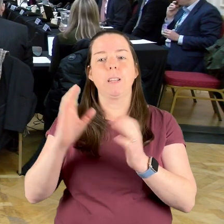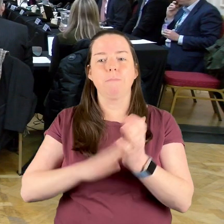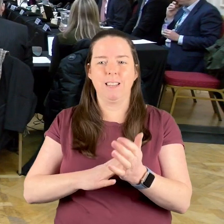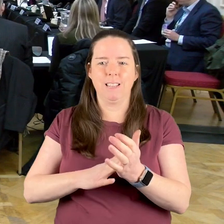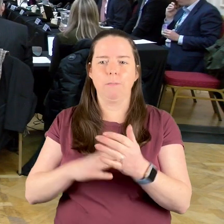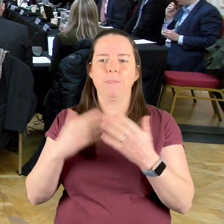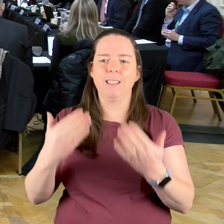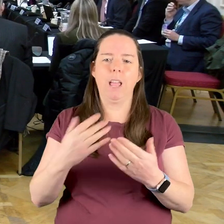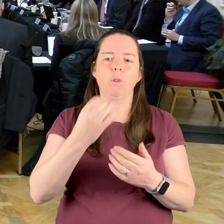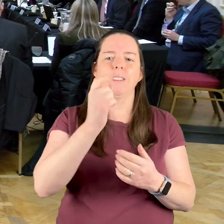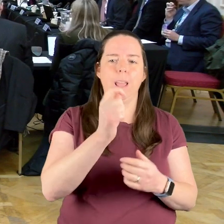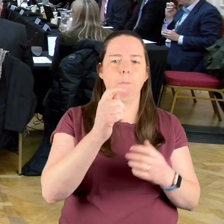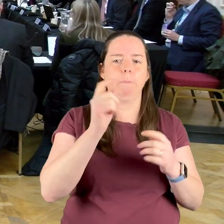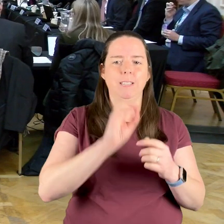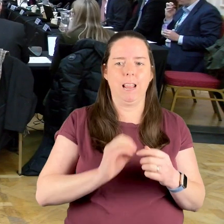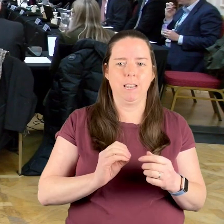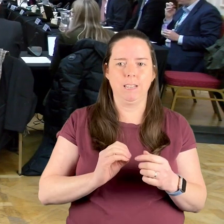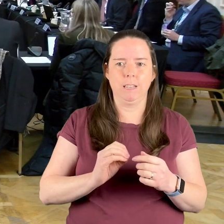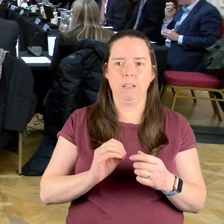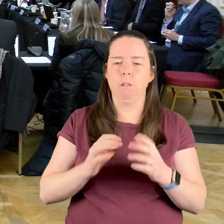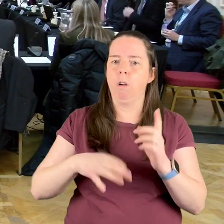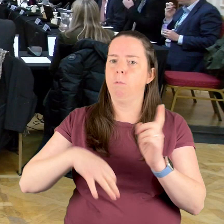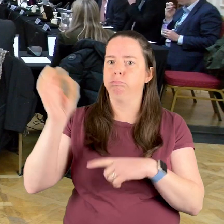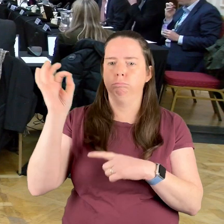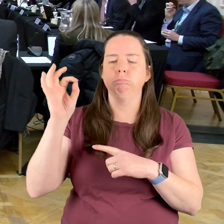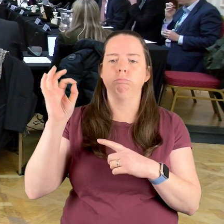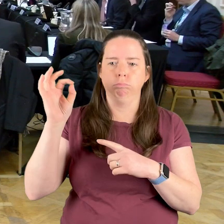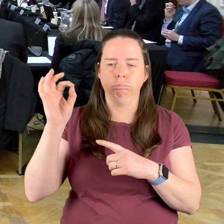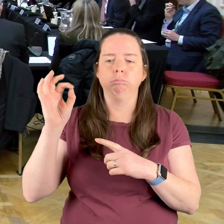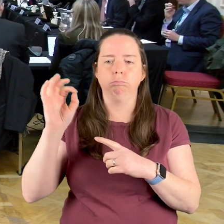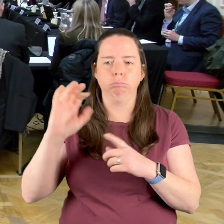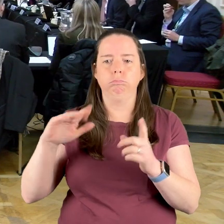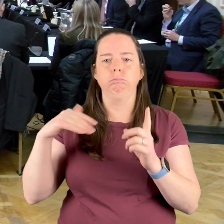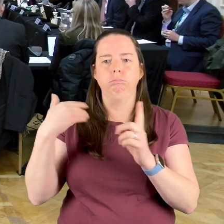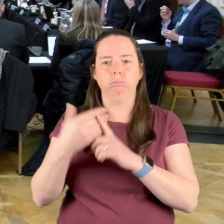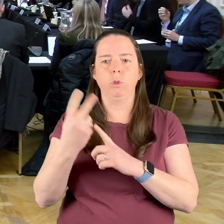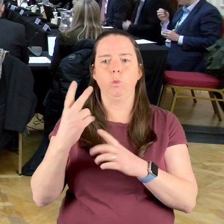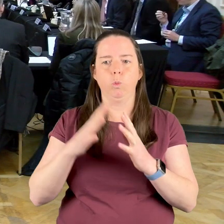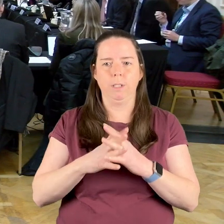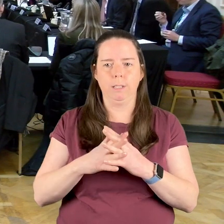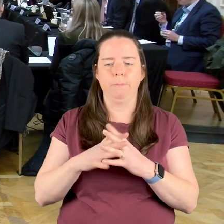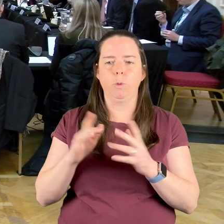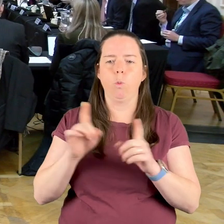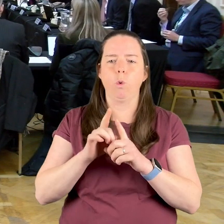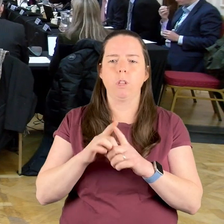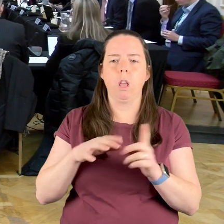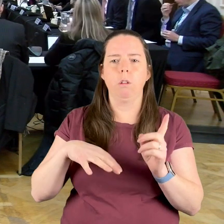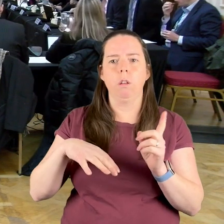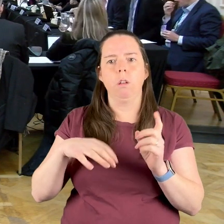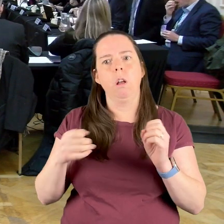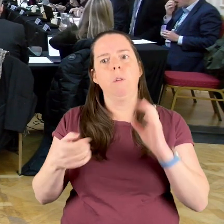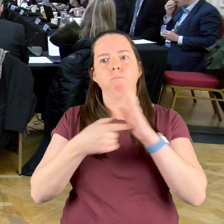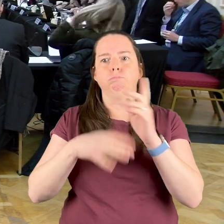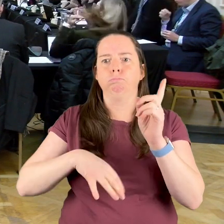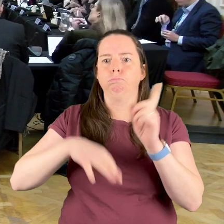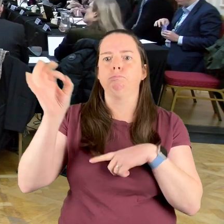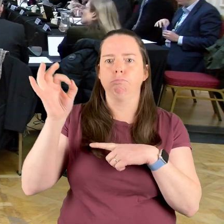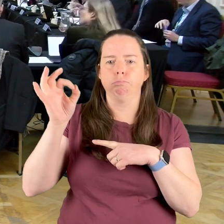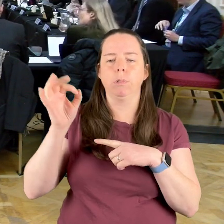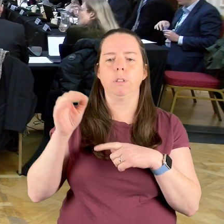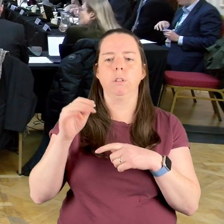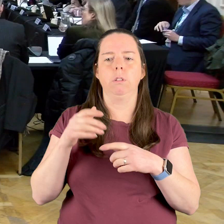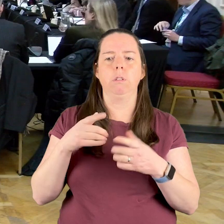that's improved significantly in the last 2 weeks. We've also seen a significant improvement in the performance against the